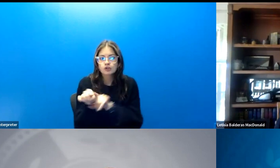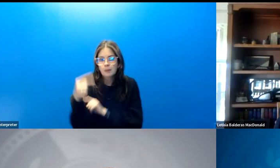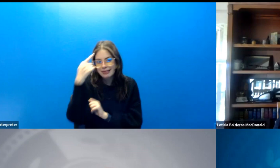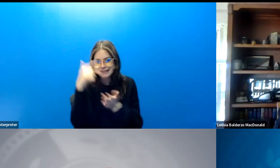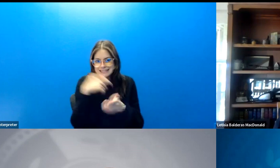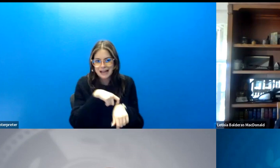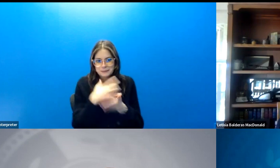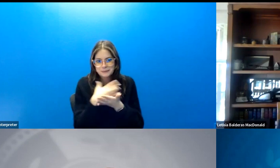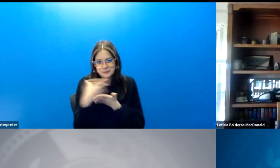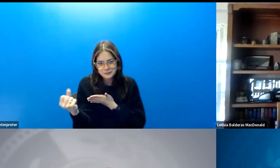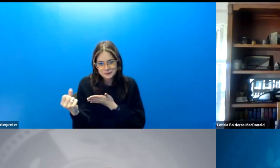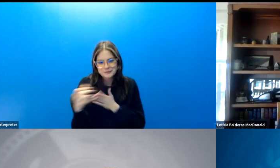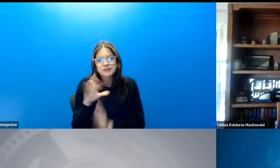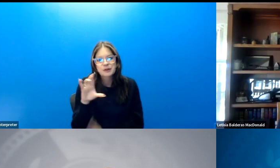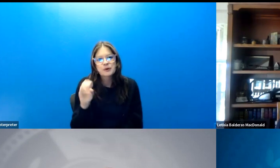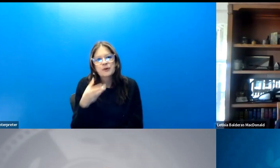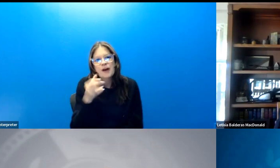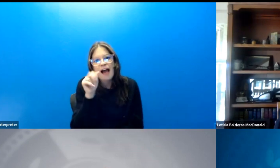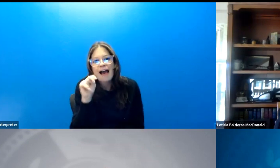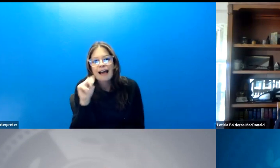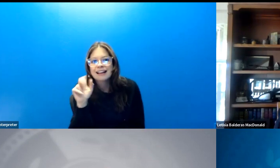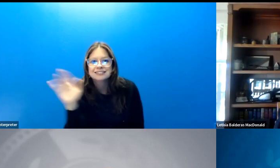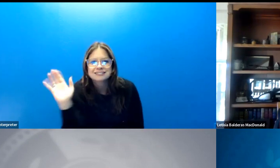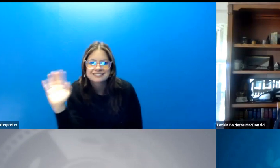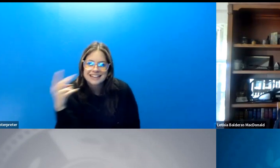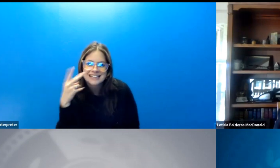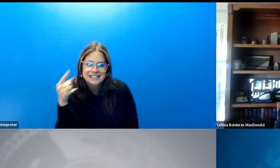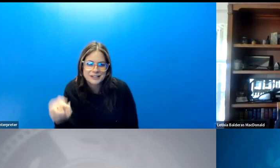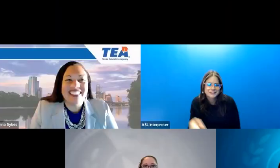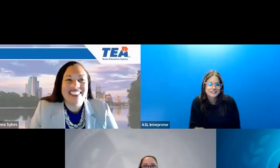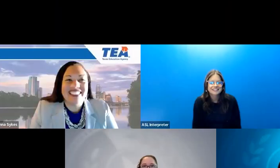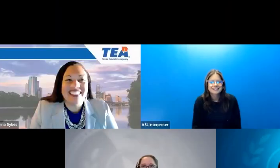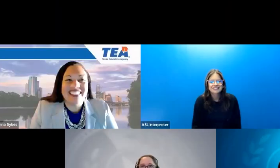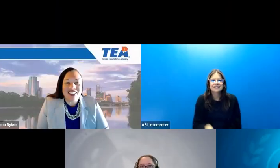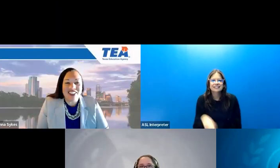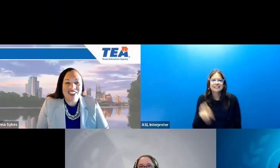out of time. So Rohana, I saw you pop back on the screen. Yes, thank you.